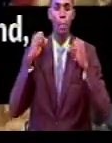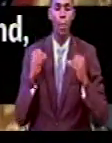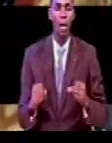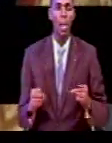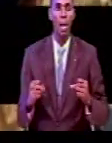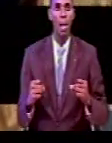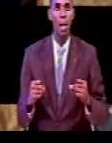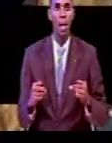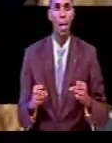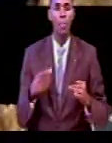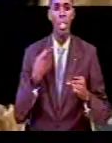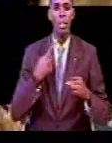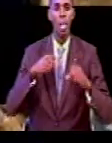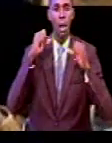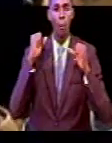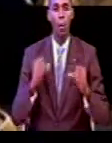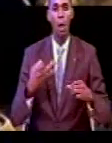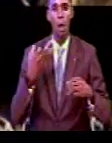his sheep.